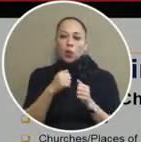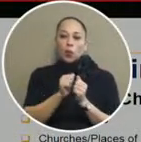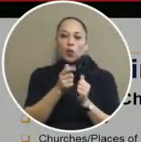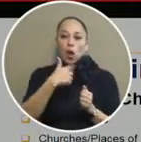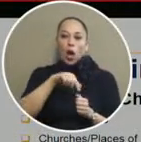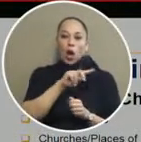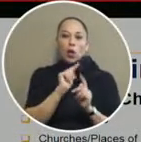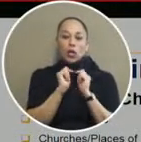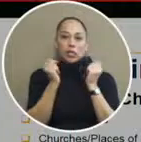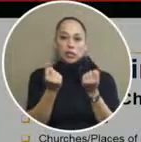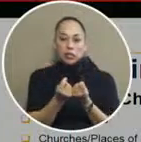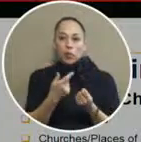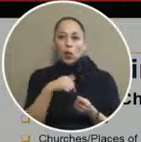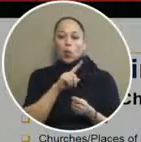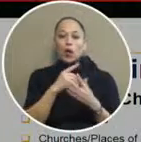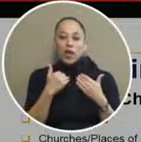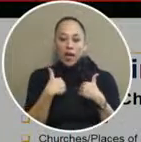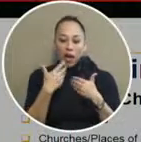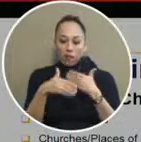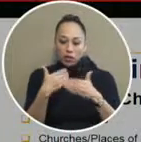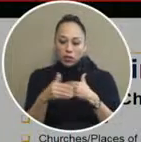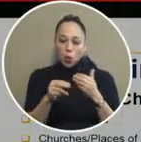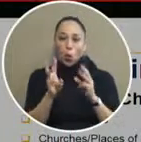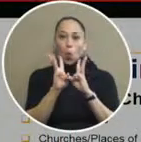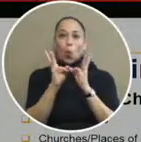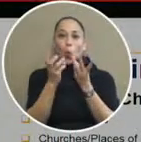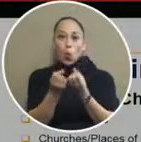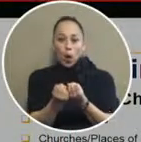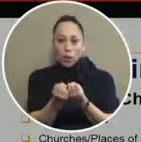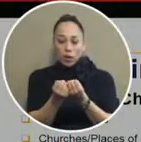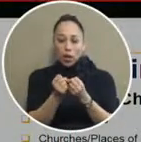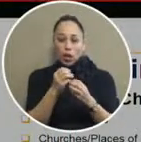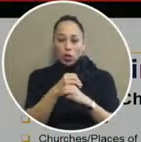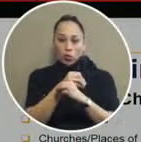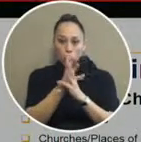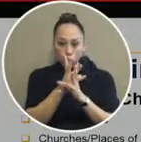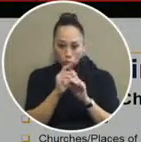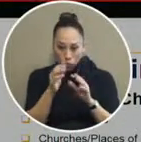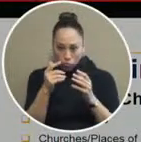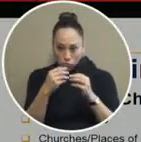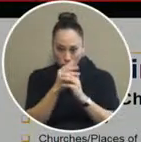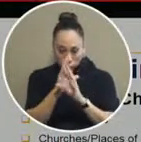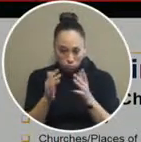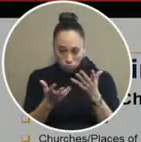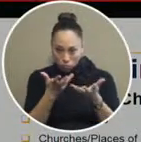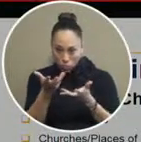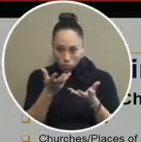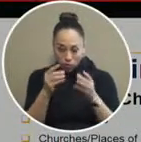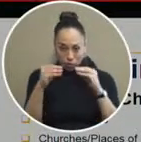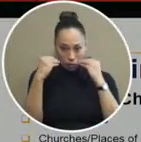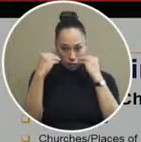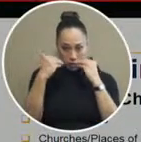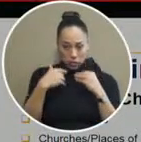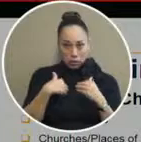team. And we've got a series of webinars that have been very, very well,